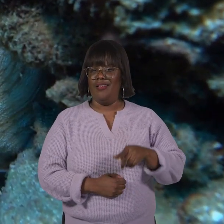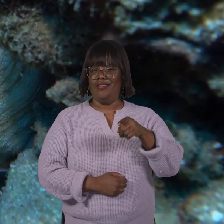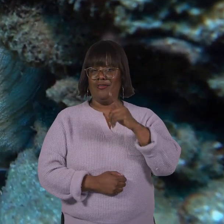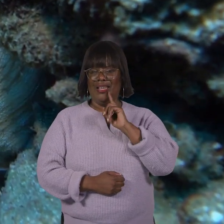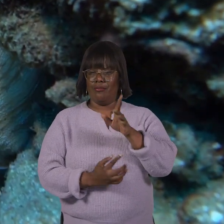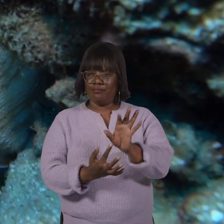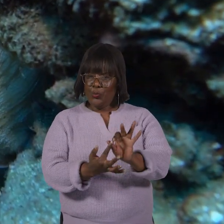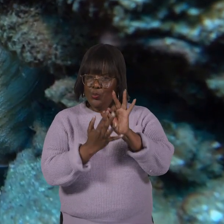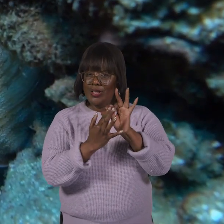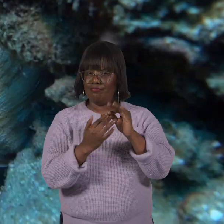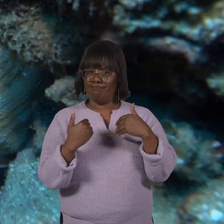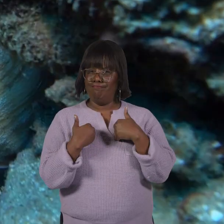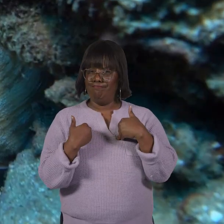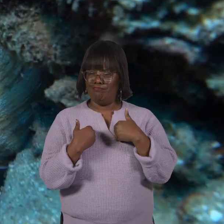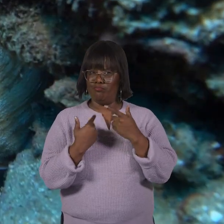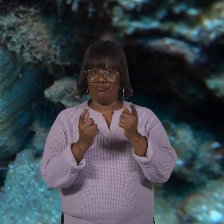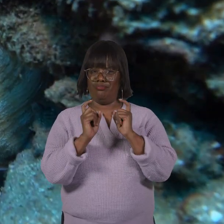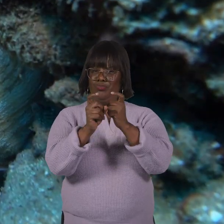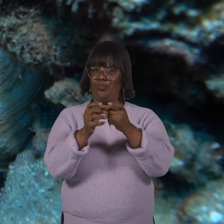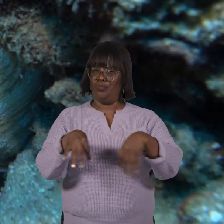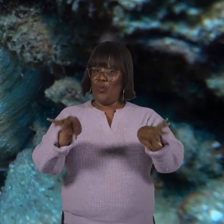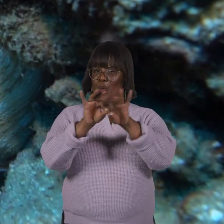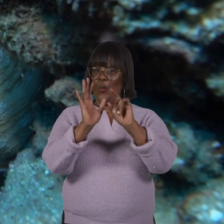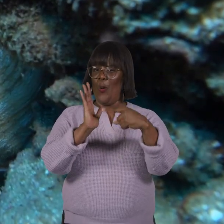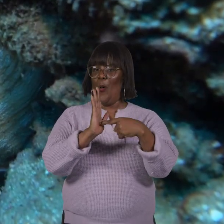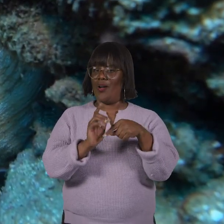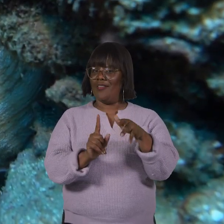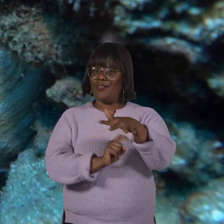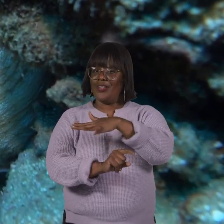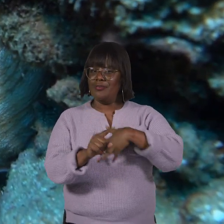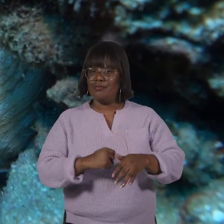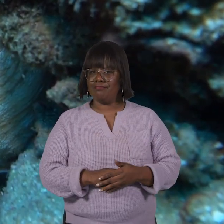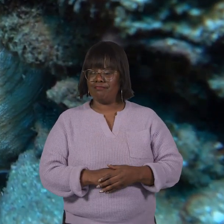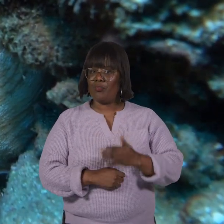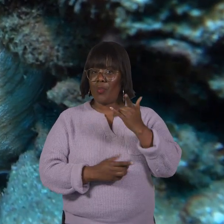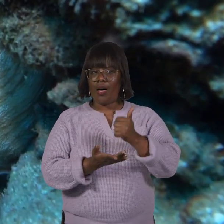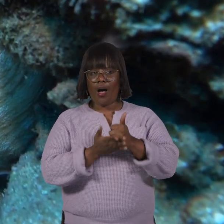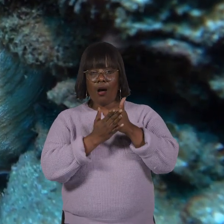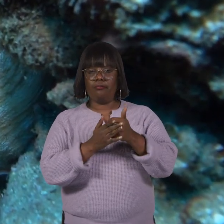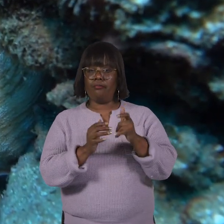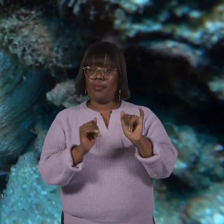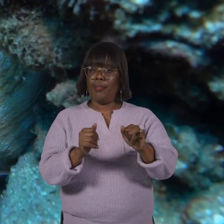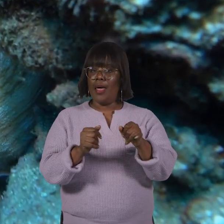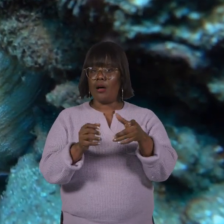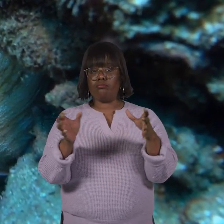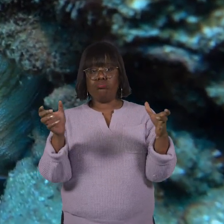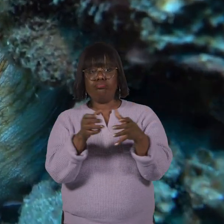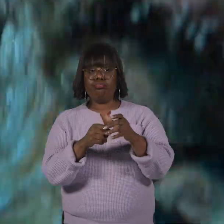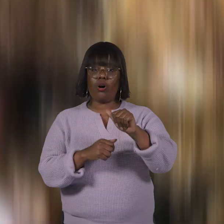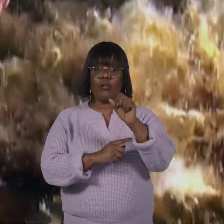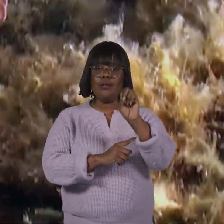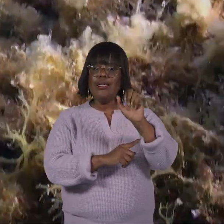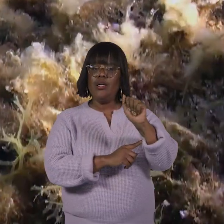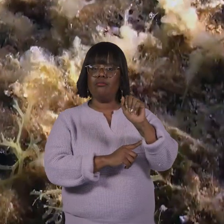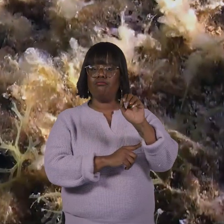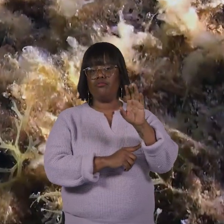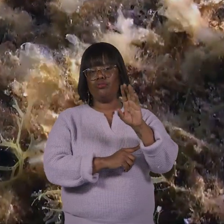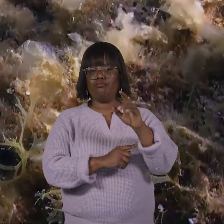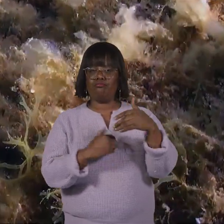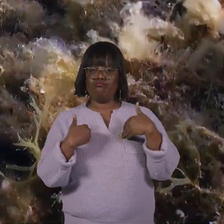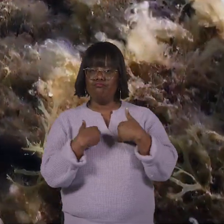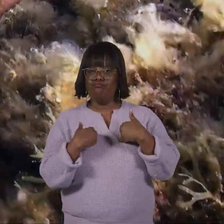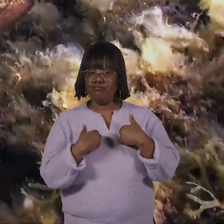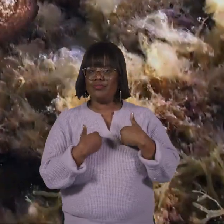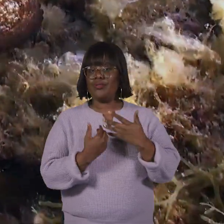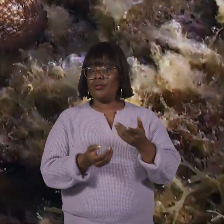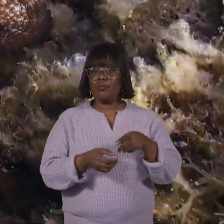and unique creatures play a vital role in their environment because they help control the population of other sea creatures. They also serve